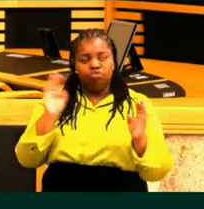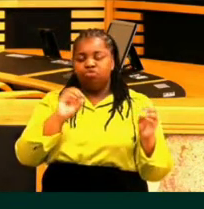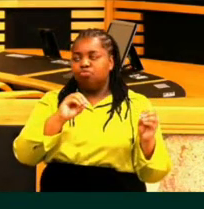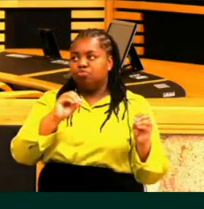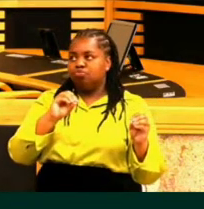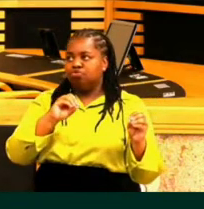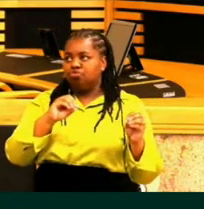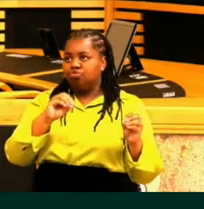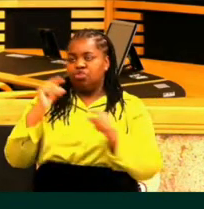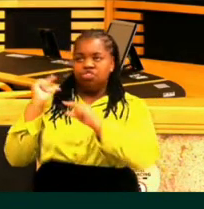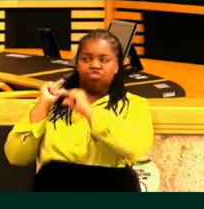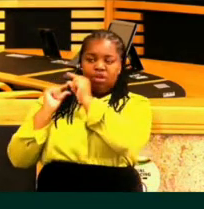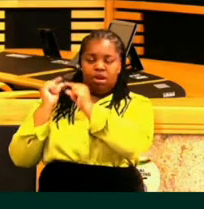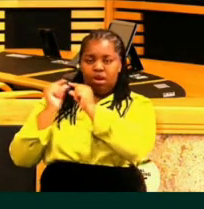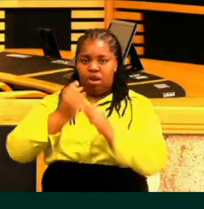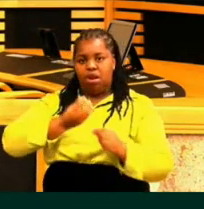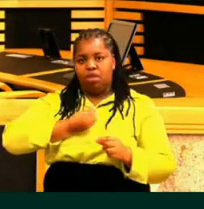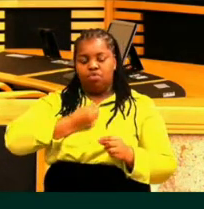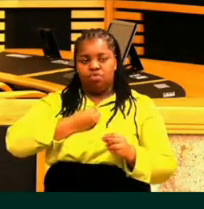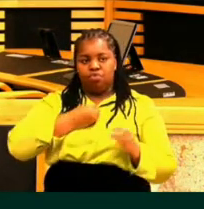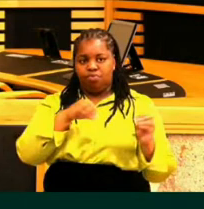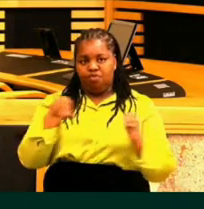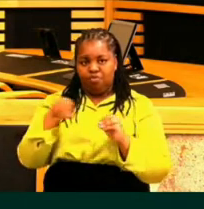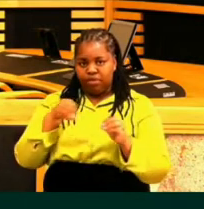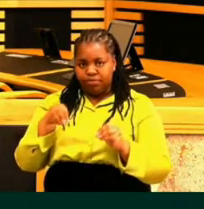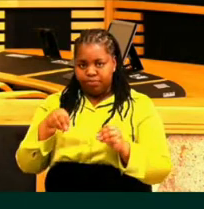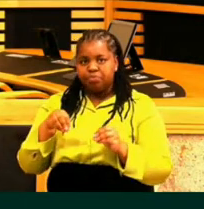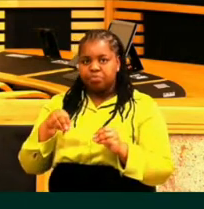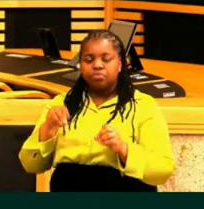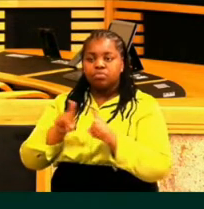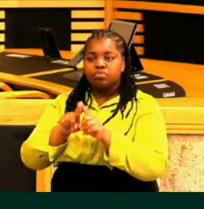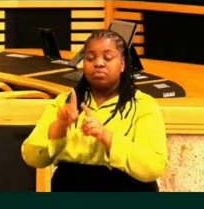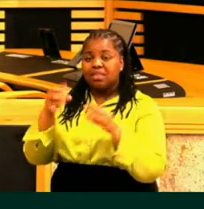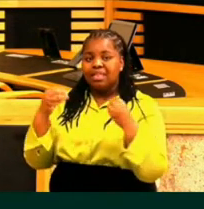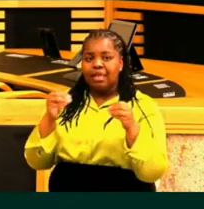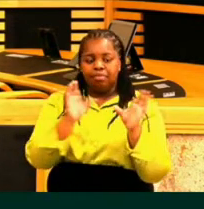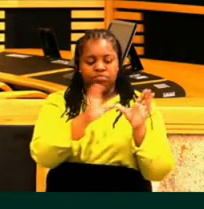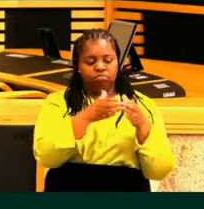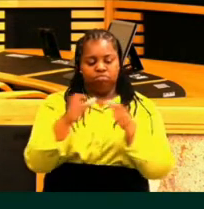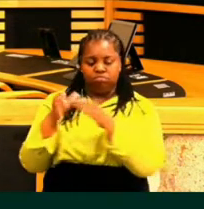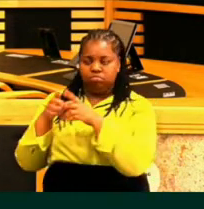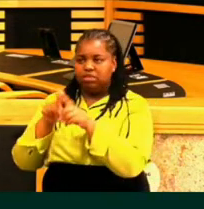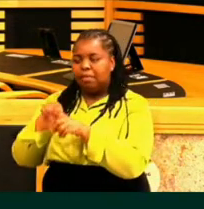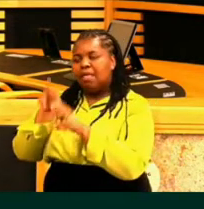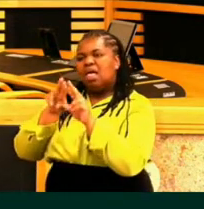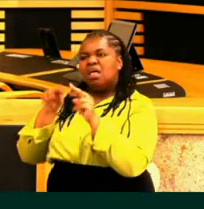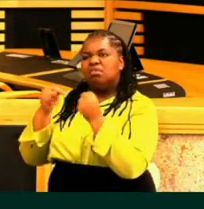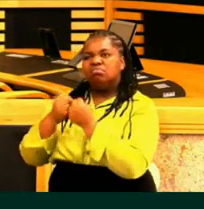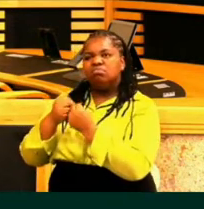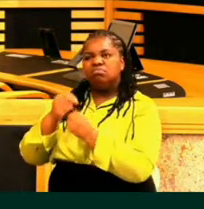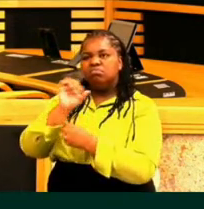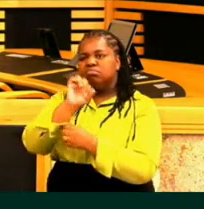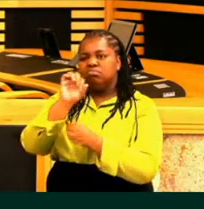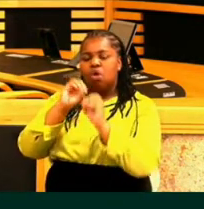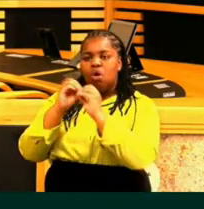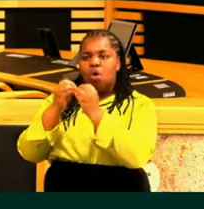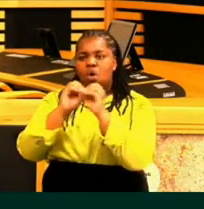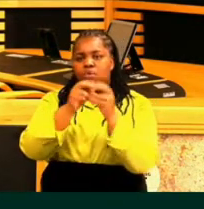South African youth Council youth formations business sector non-governmental organizations